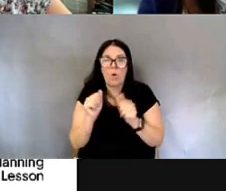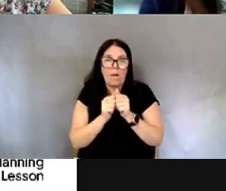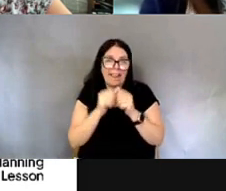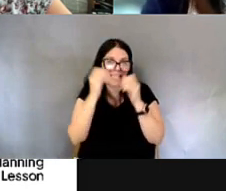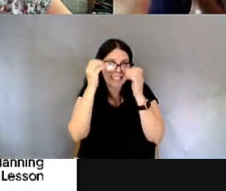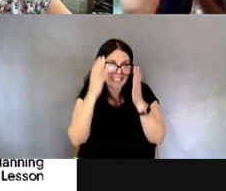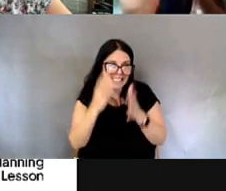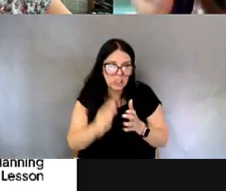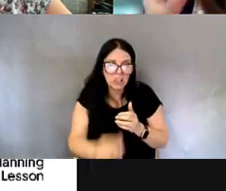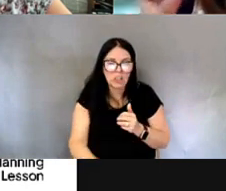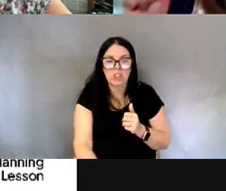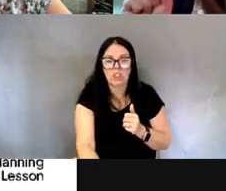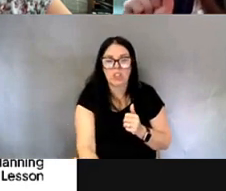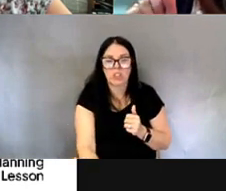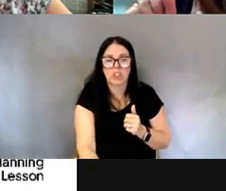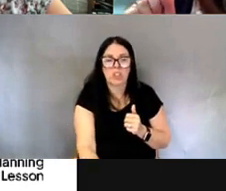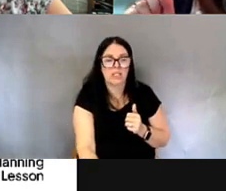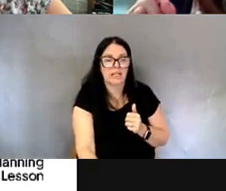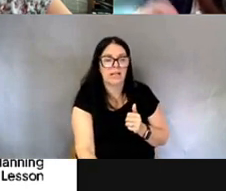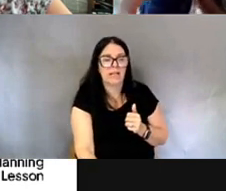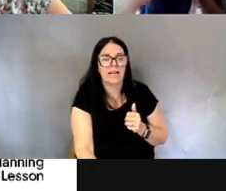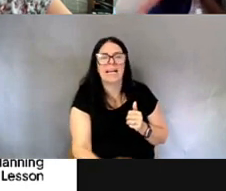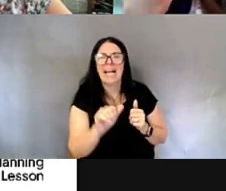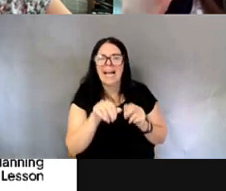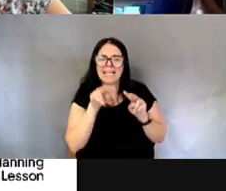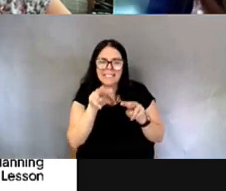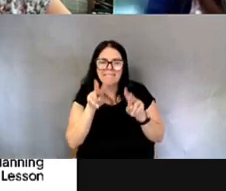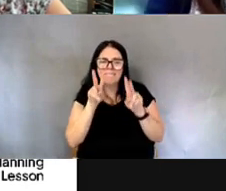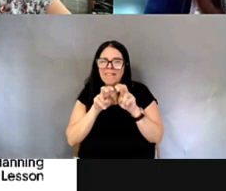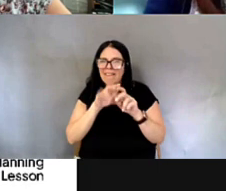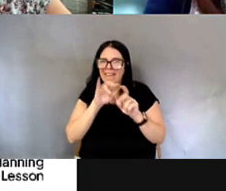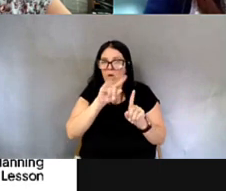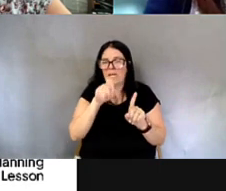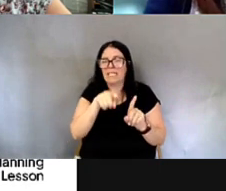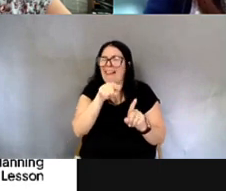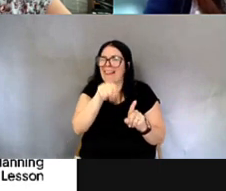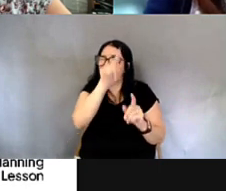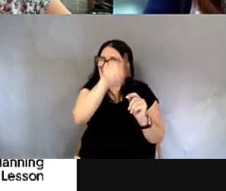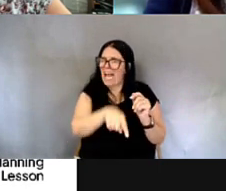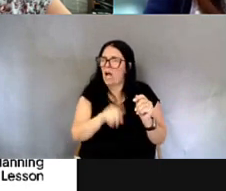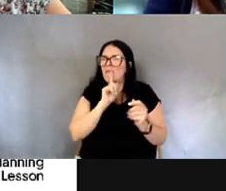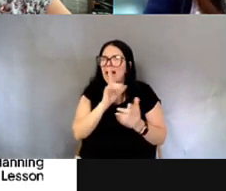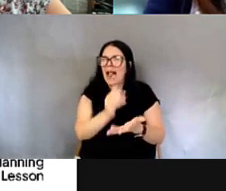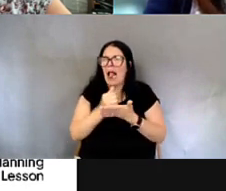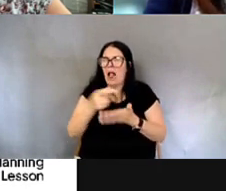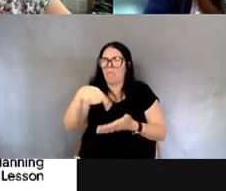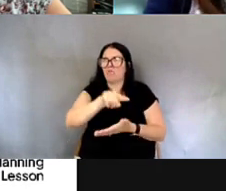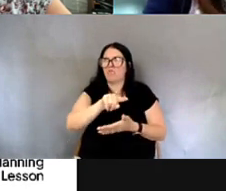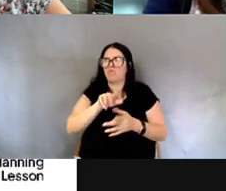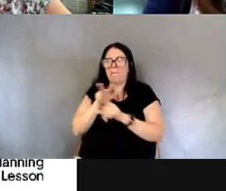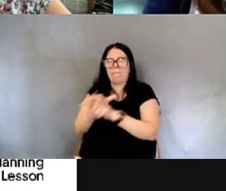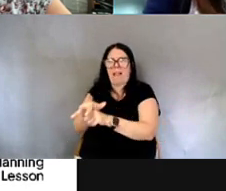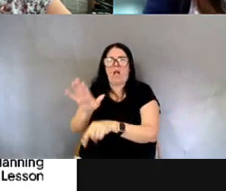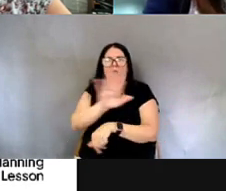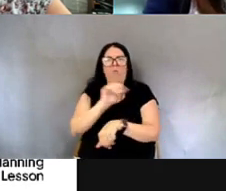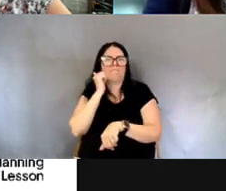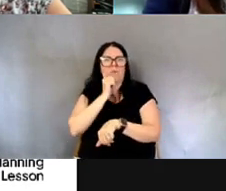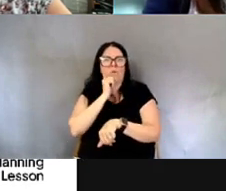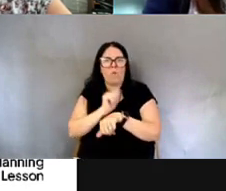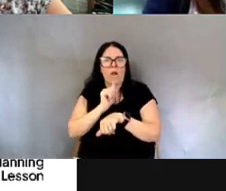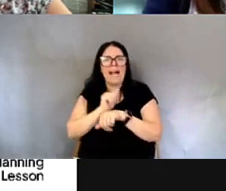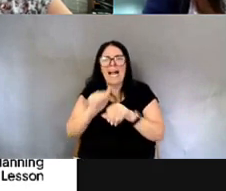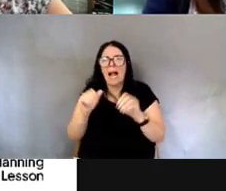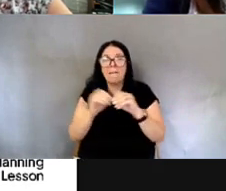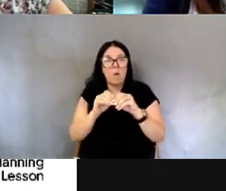teachers on, choose a question here and there. It's a chance to get back into